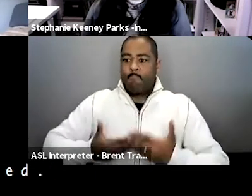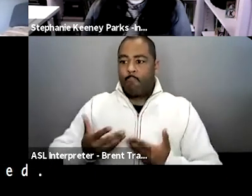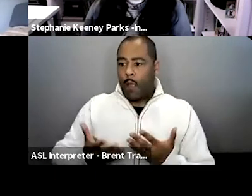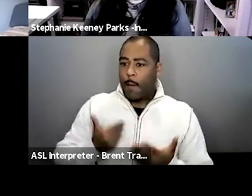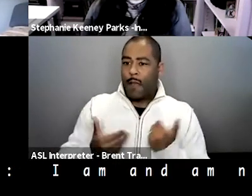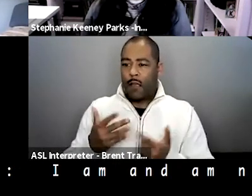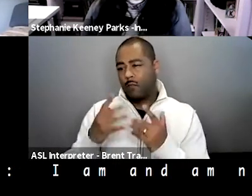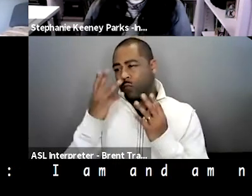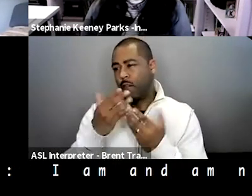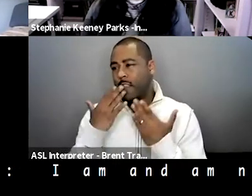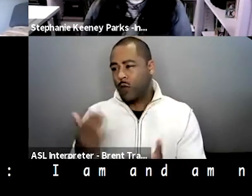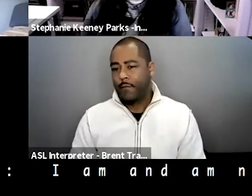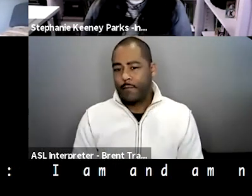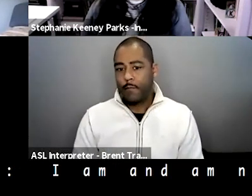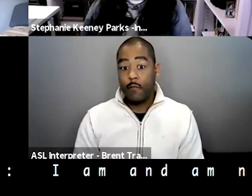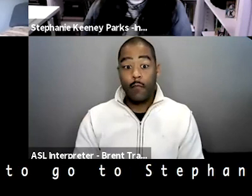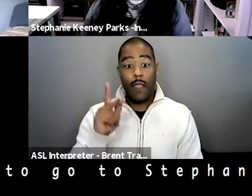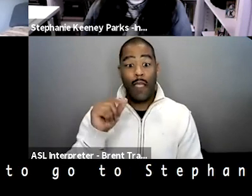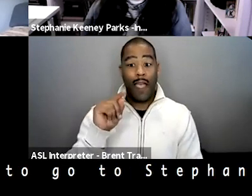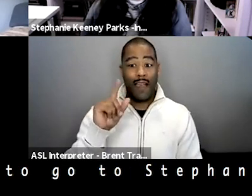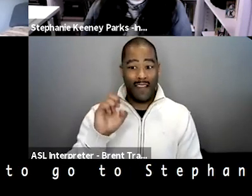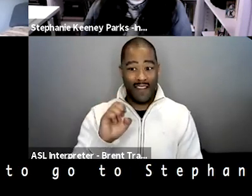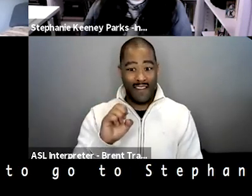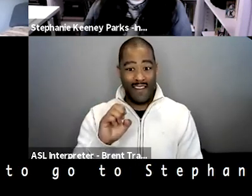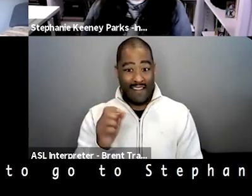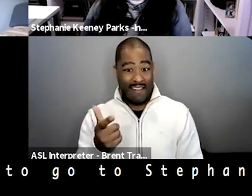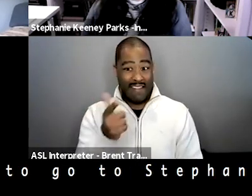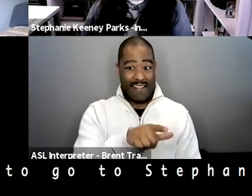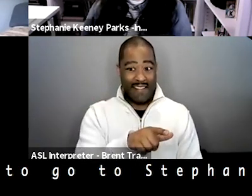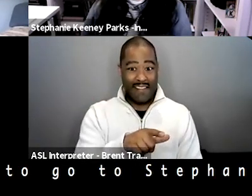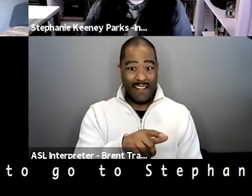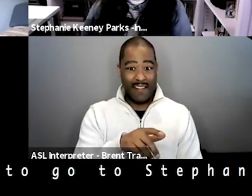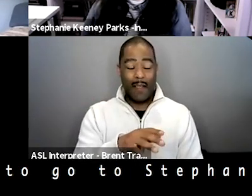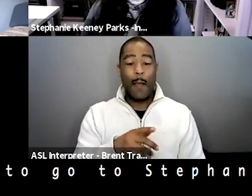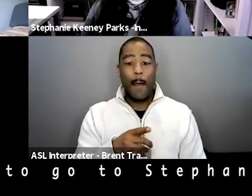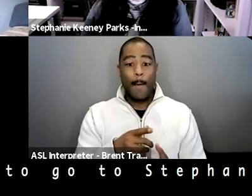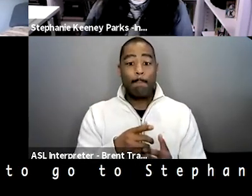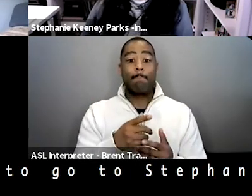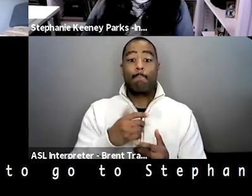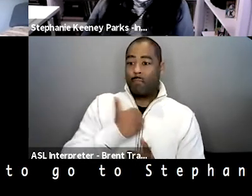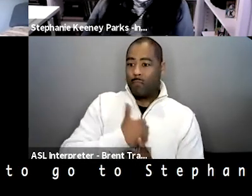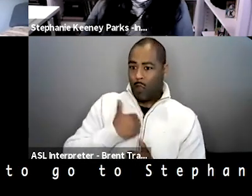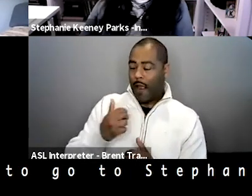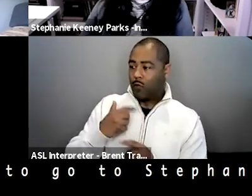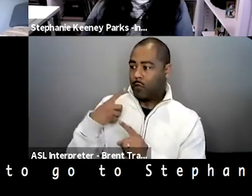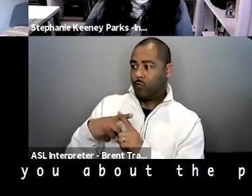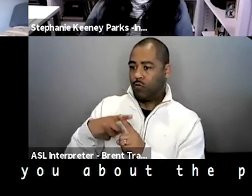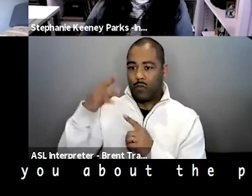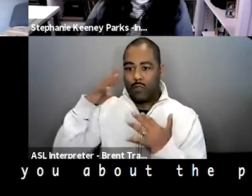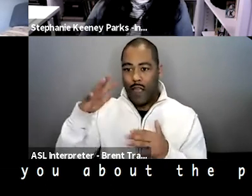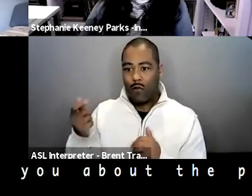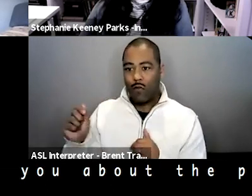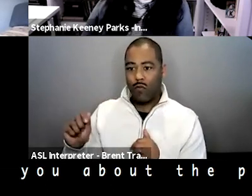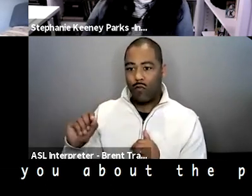Katka, I believe you are muted. I am, and I am no longer. Sorry about that. I want to go to Stephanie now and ask you,